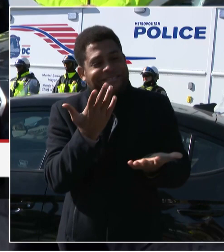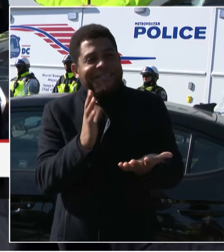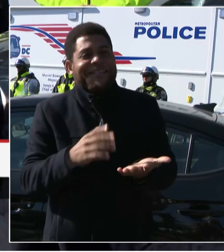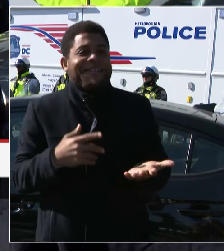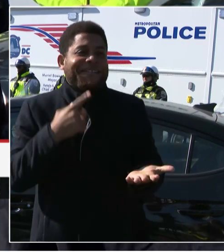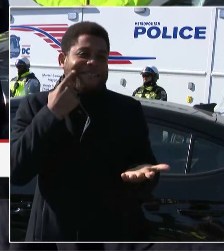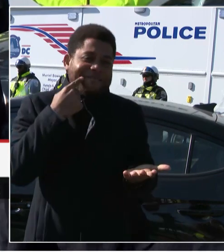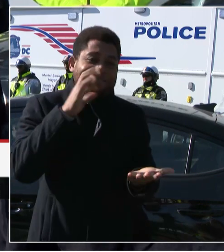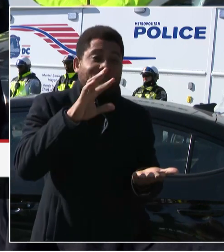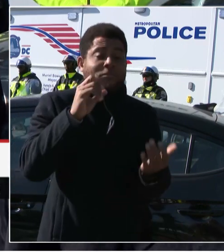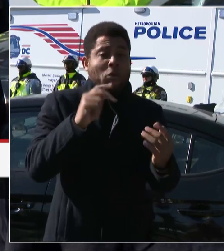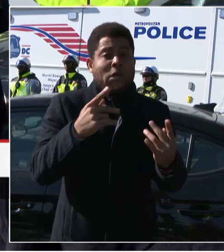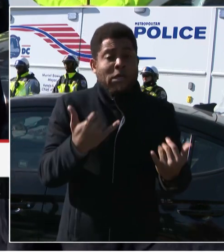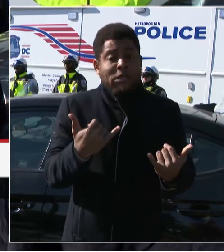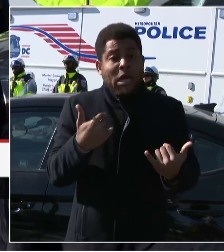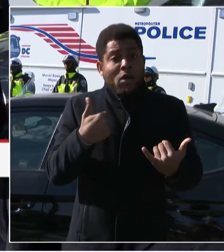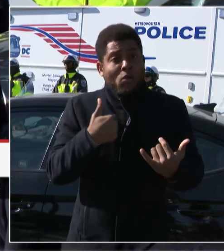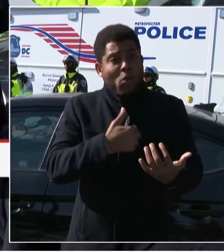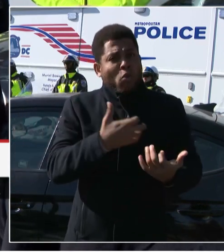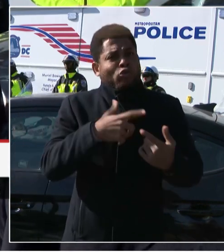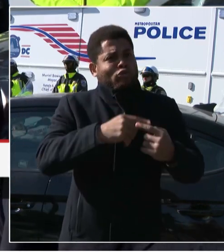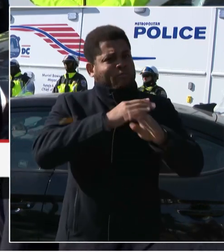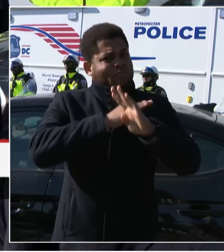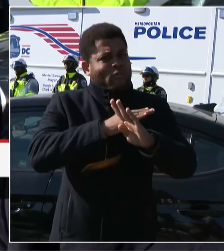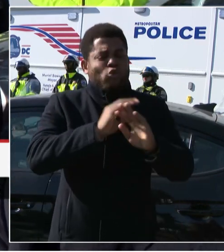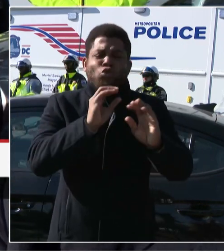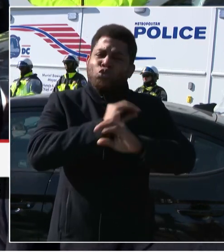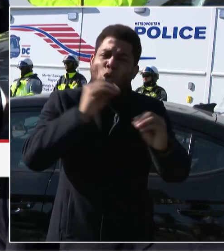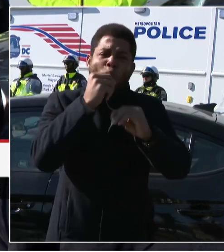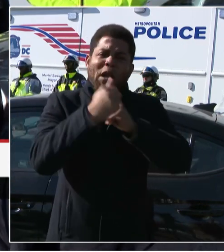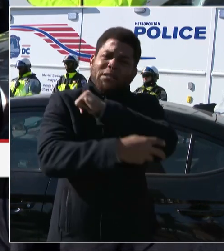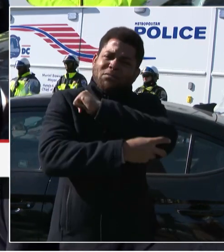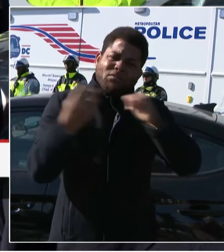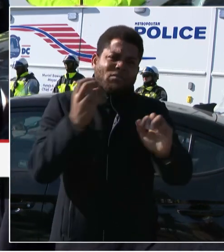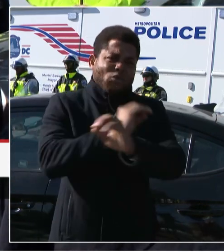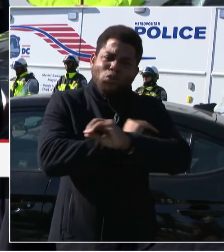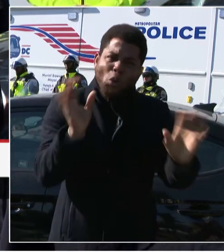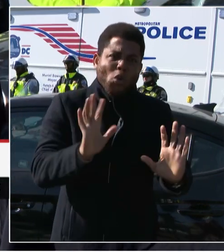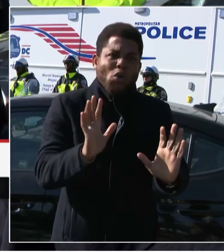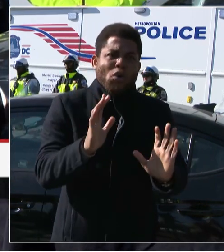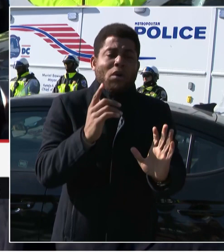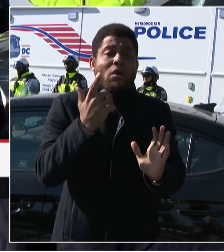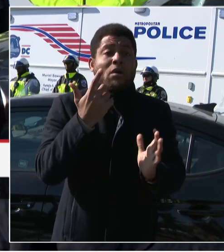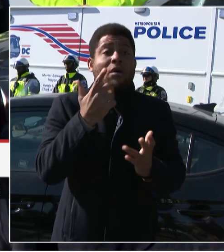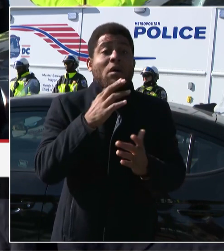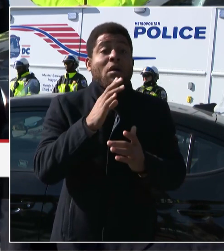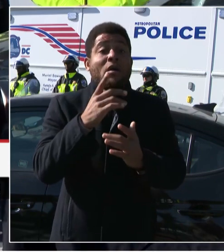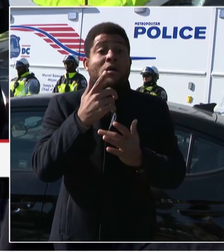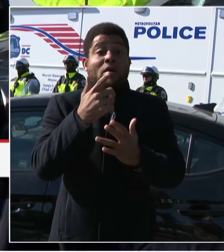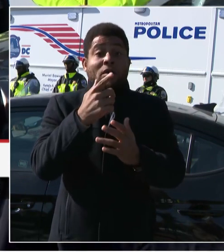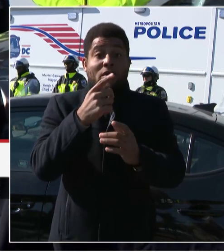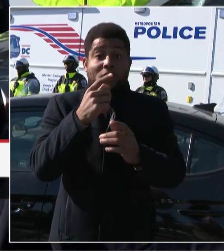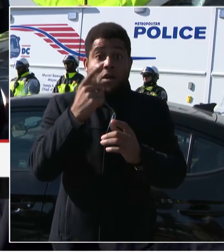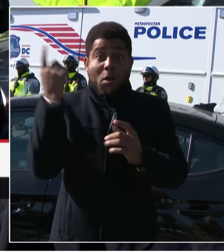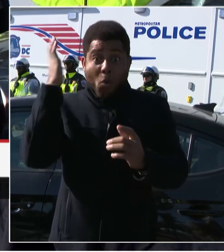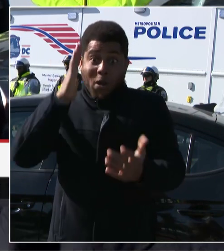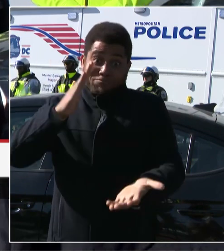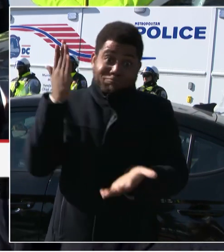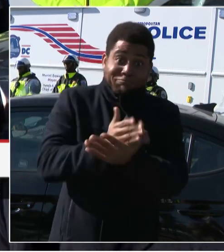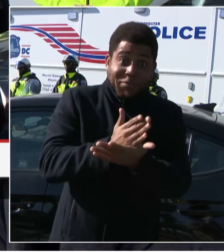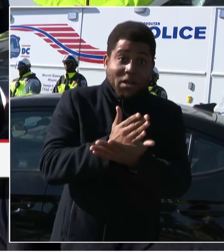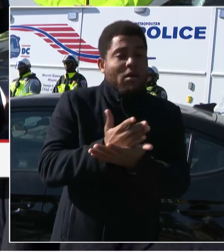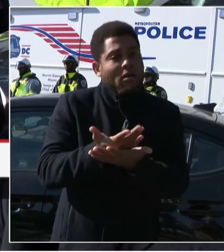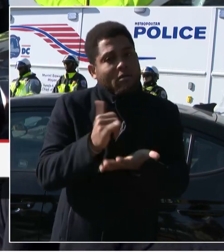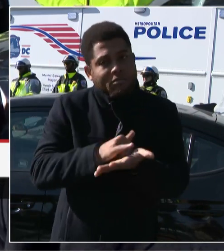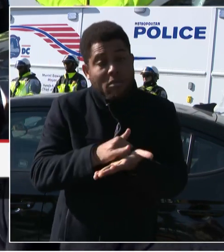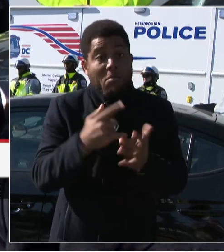from occurring in the first place, that is not always possible. What we do know is that swift law enforcement action to